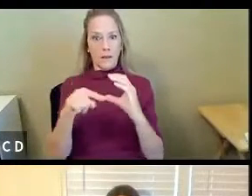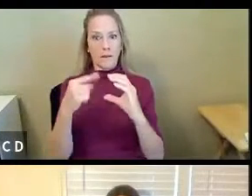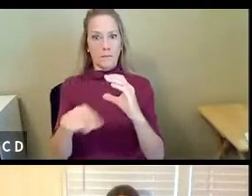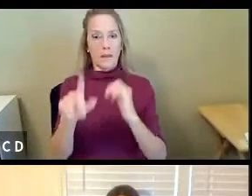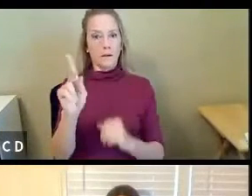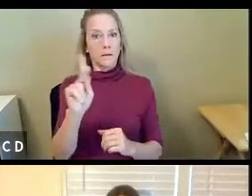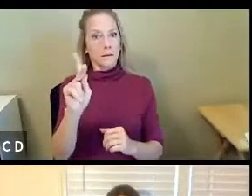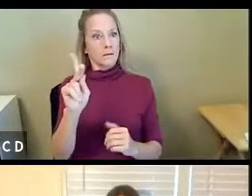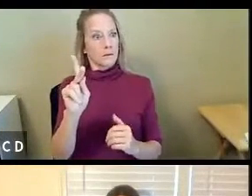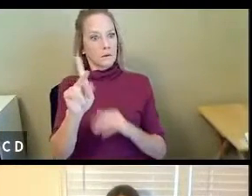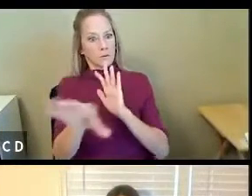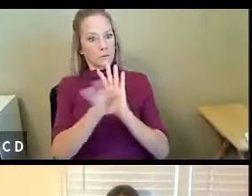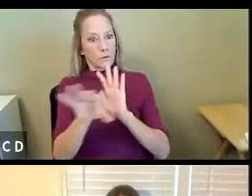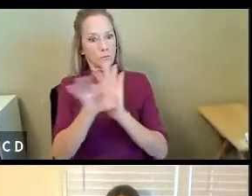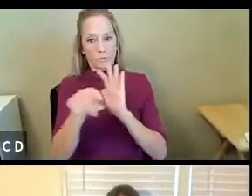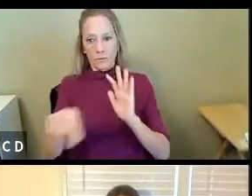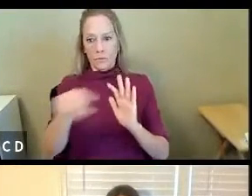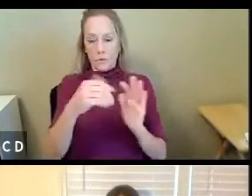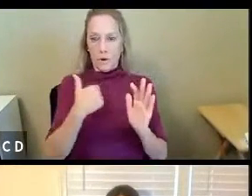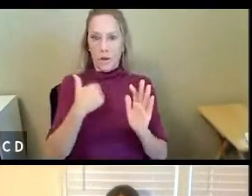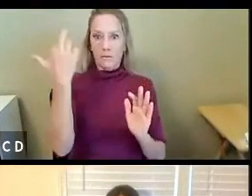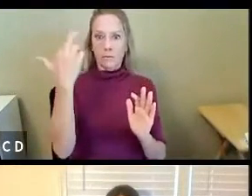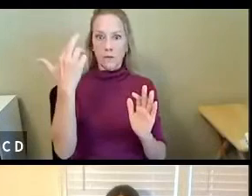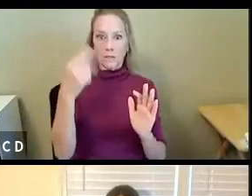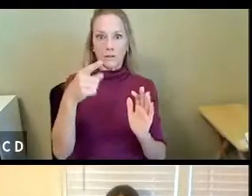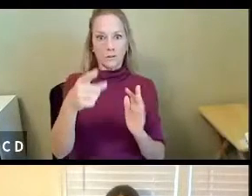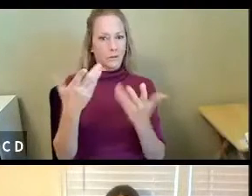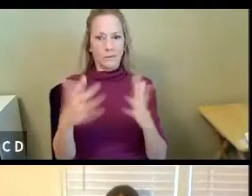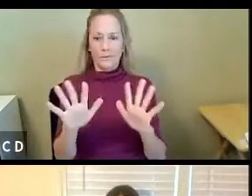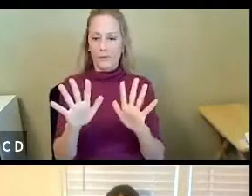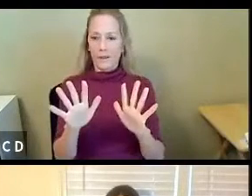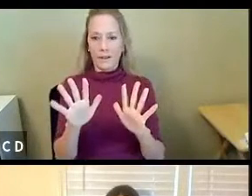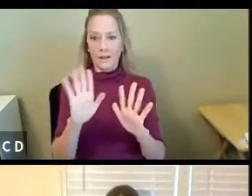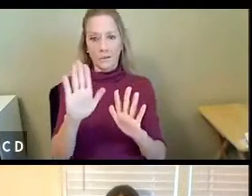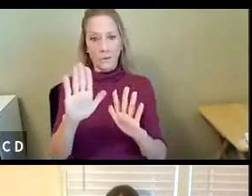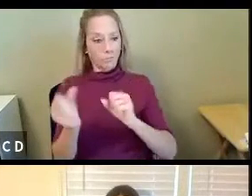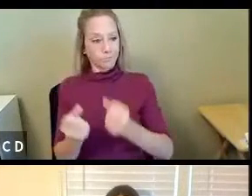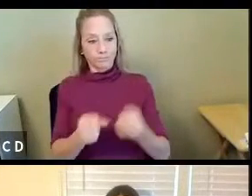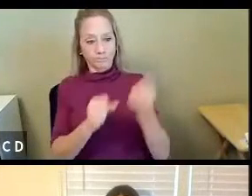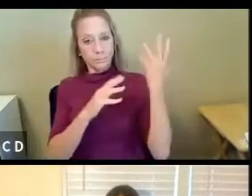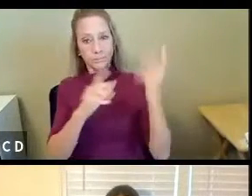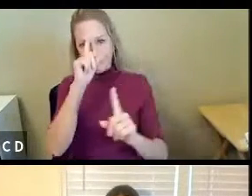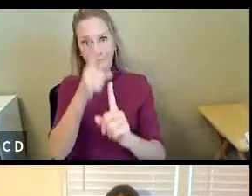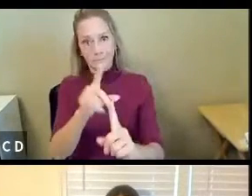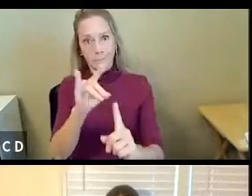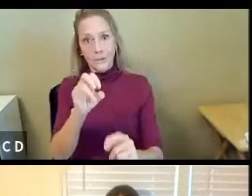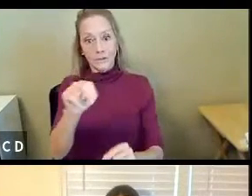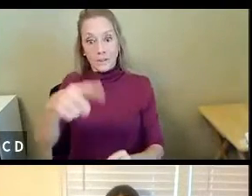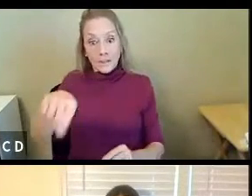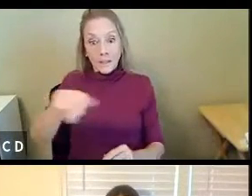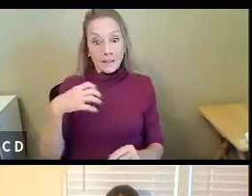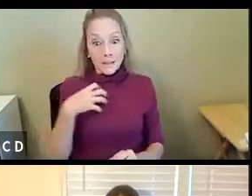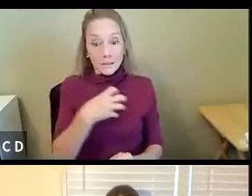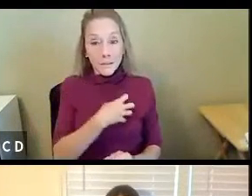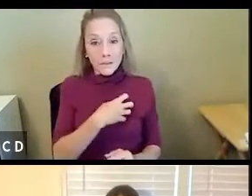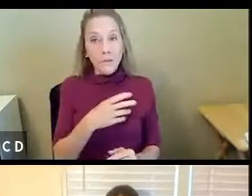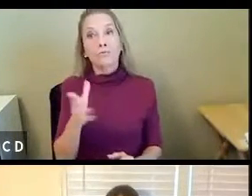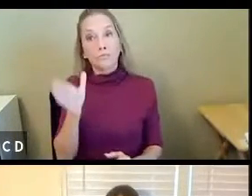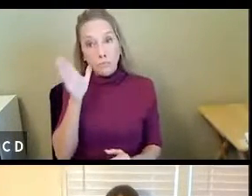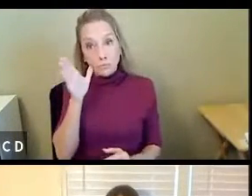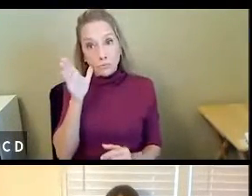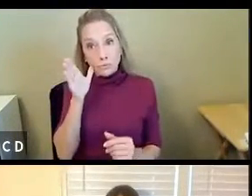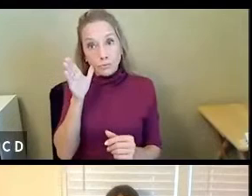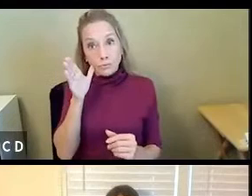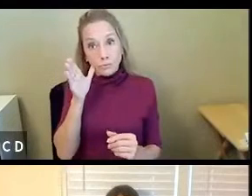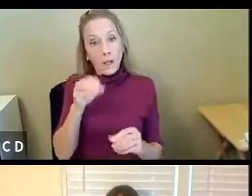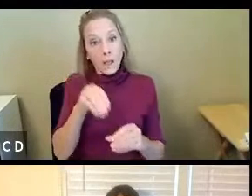you for good reason, as you've exceeded your mission. This same county commission listened to more public input at a single meeting than you have